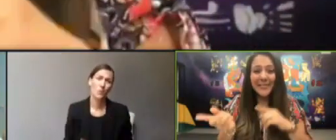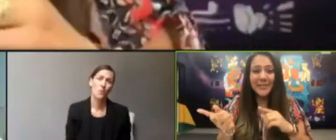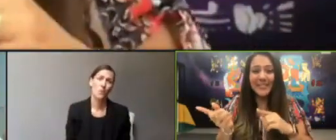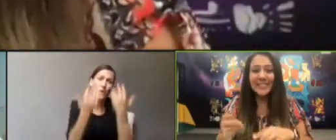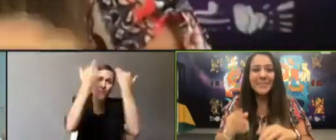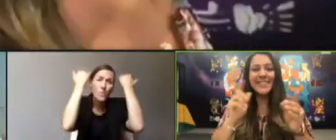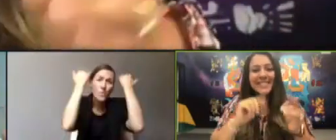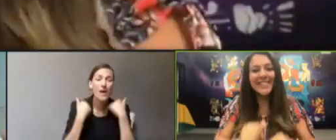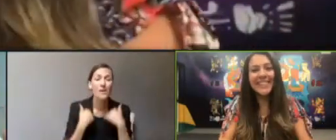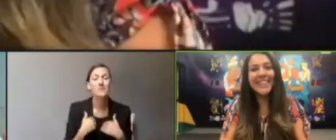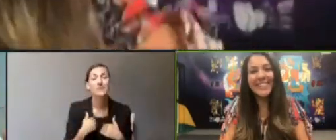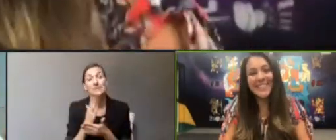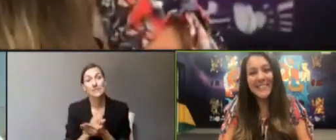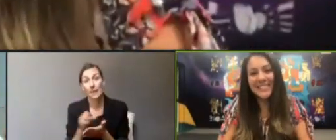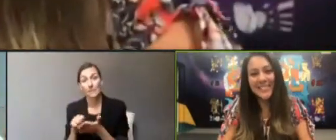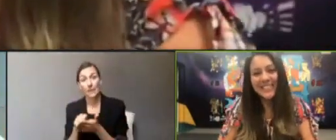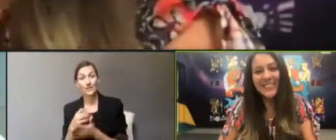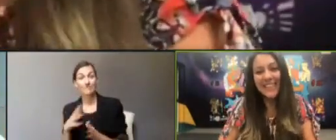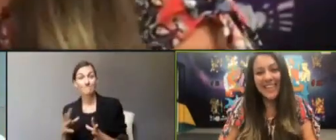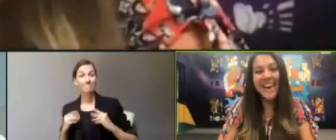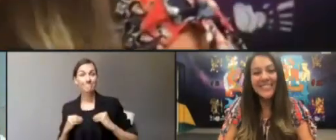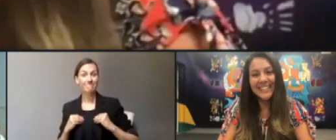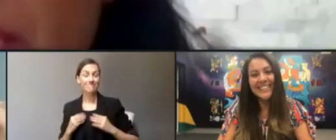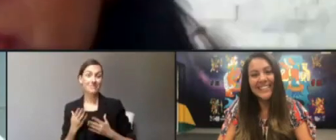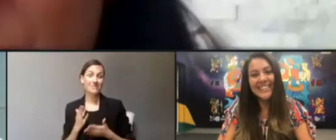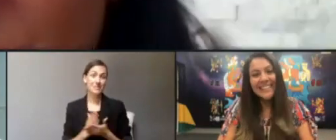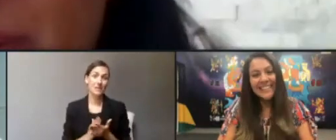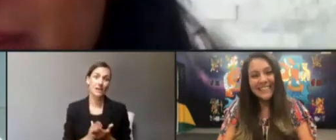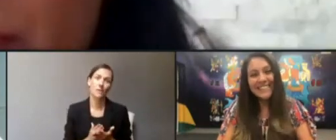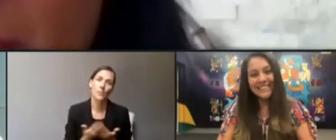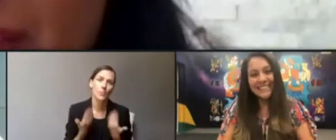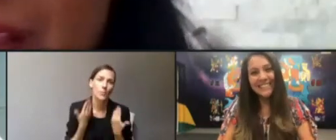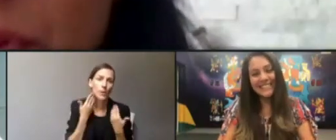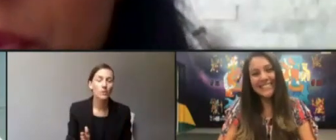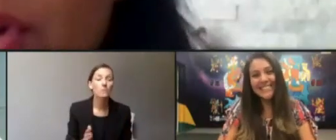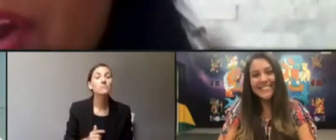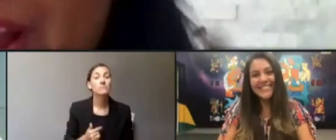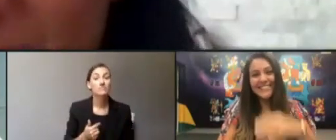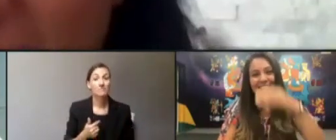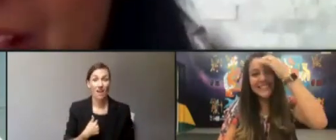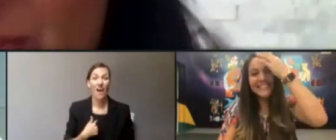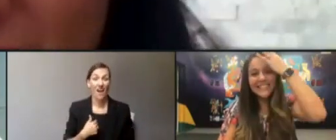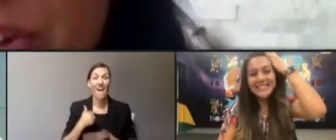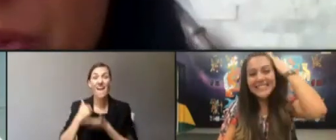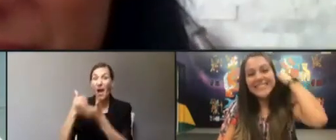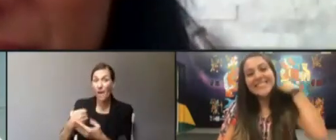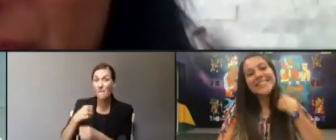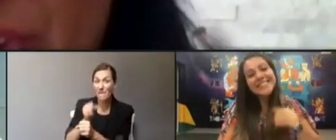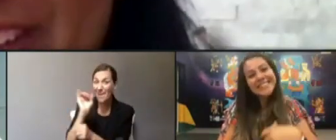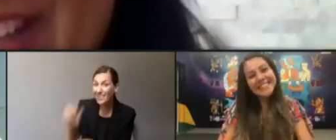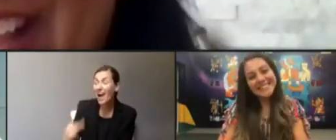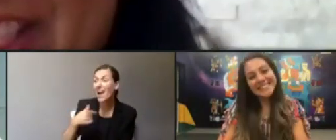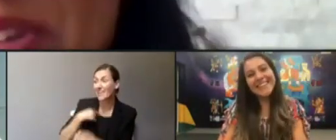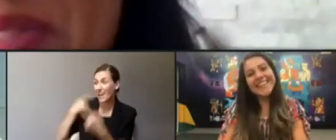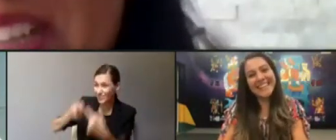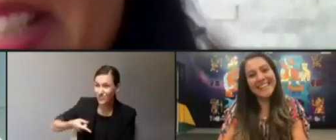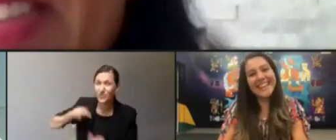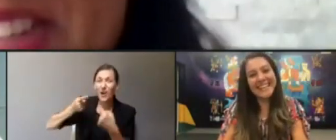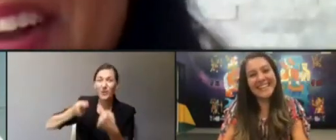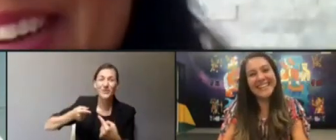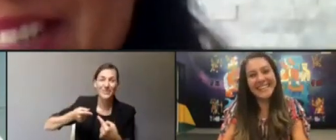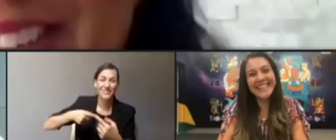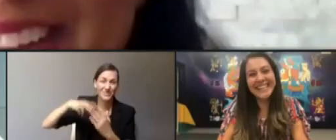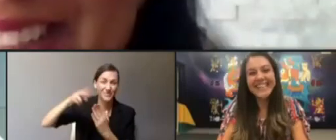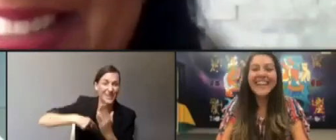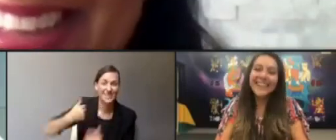I don't know about this page. So thank you so much for that. As somebody who contributed to making that report, even I struggle to get through it myself.